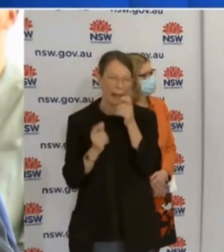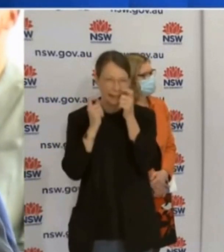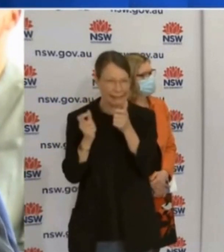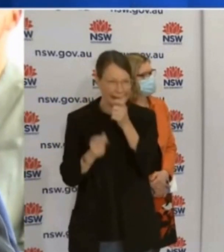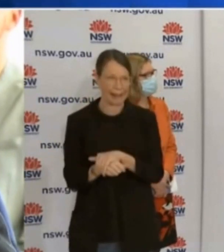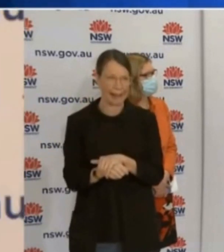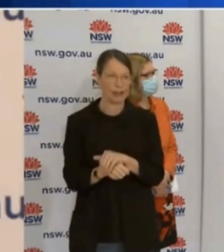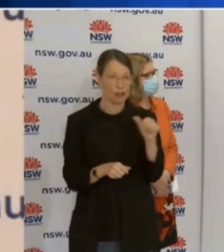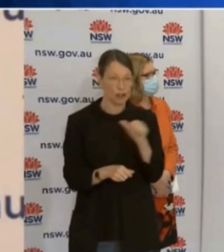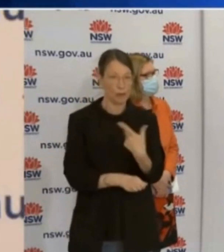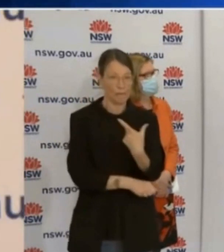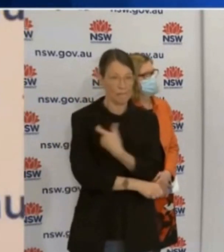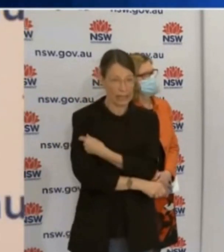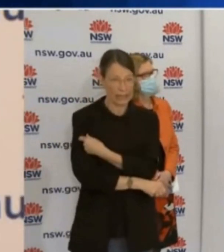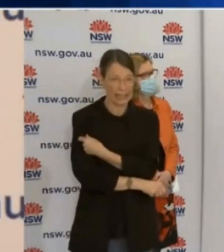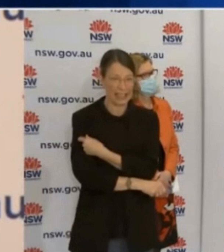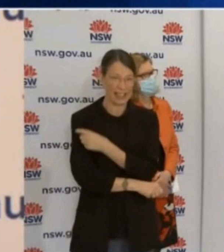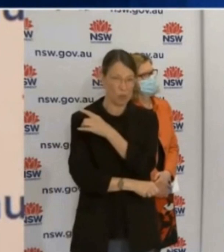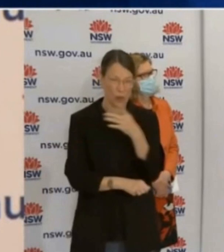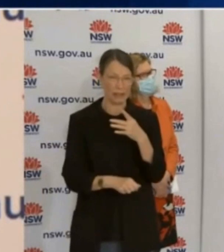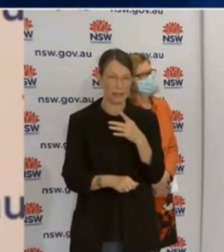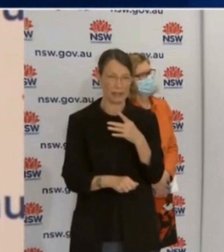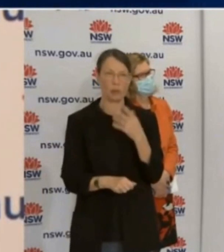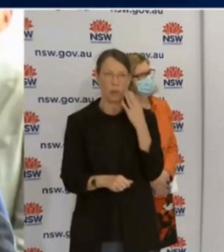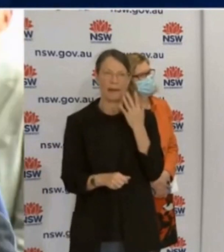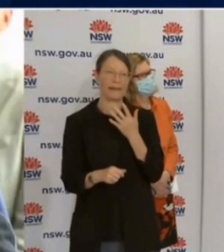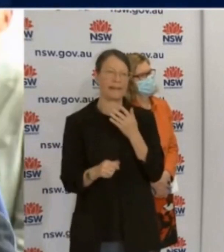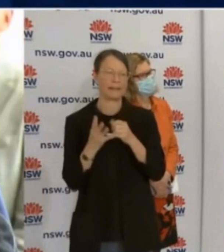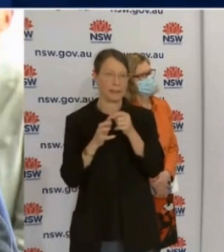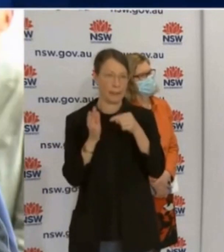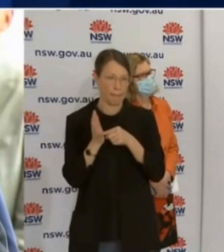by September. Yeah, that's right. The federal government... September, I think it was, yeah. The federal